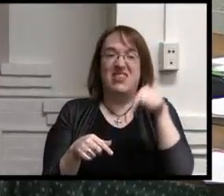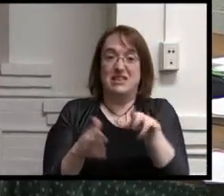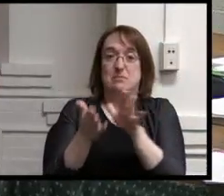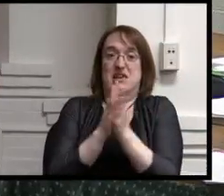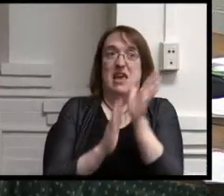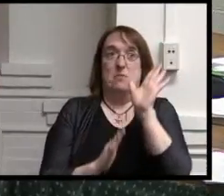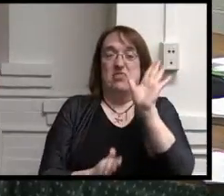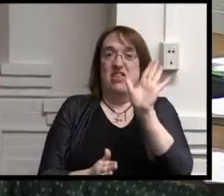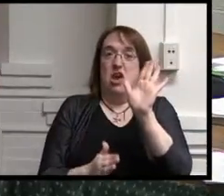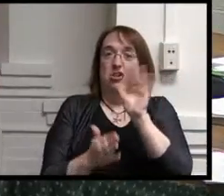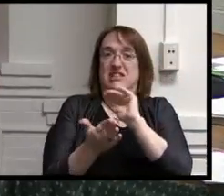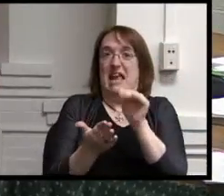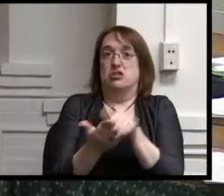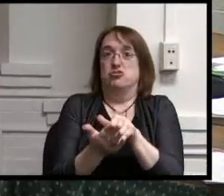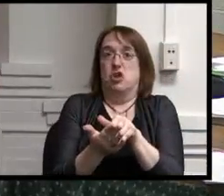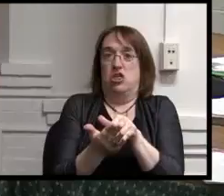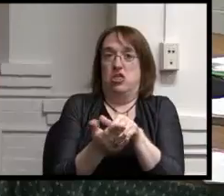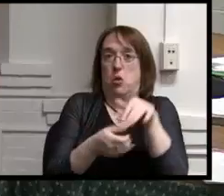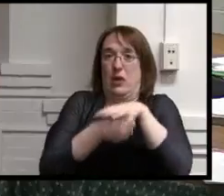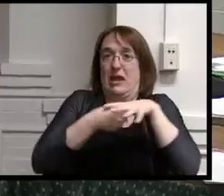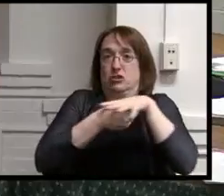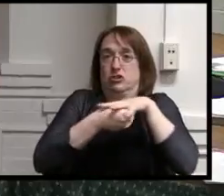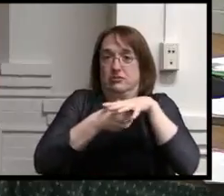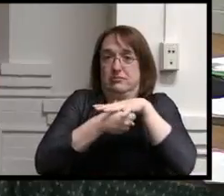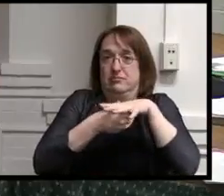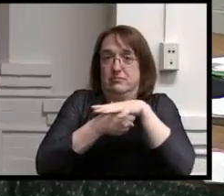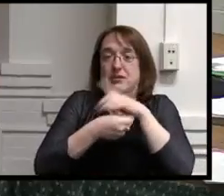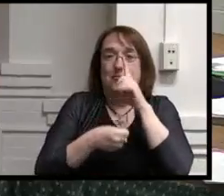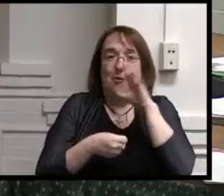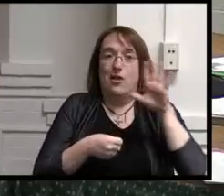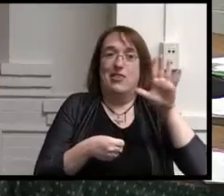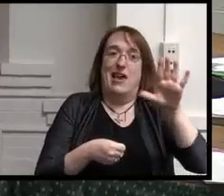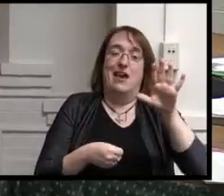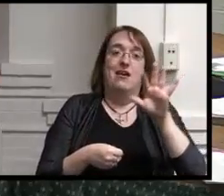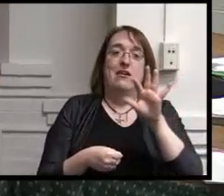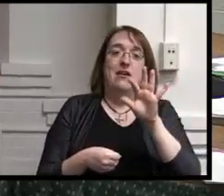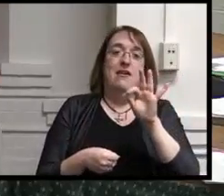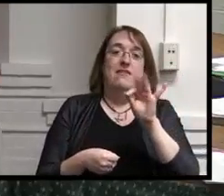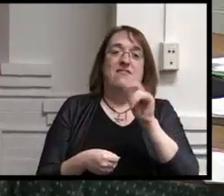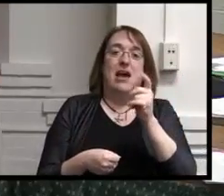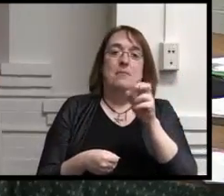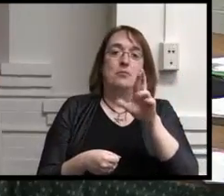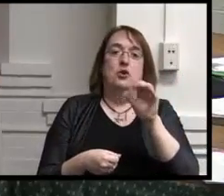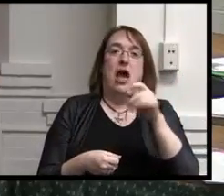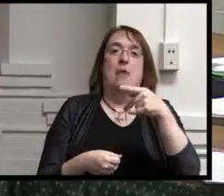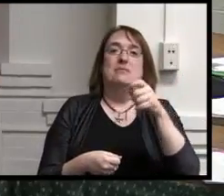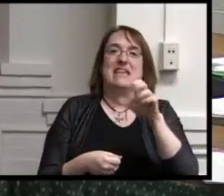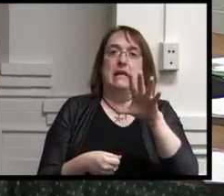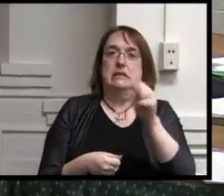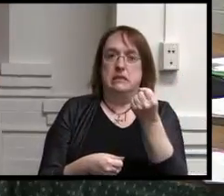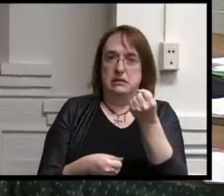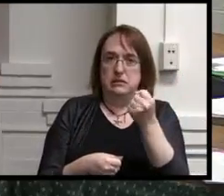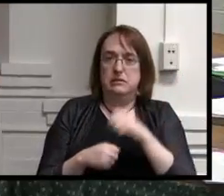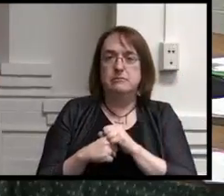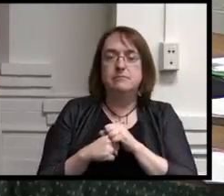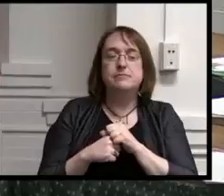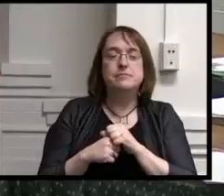central station in their fiber optic network Yeah. that